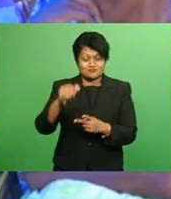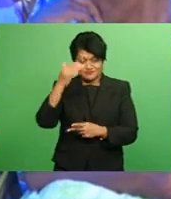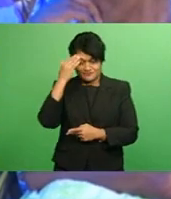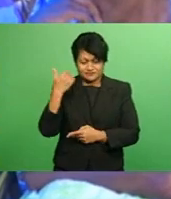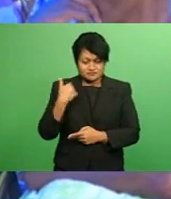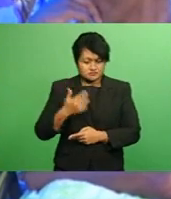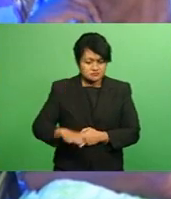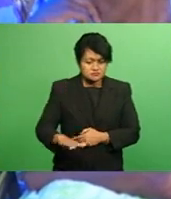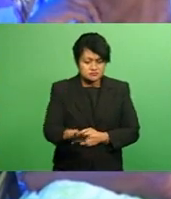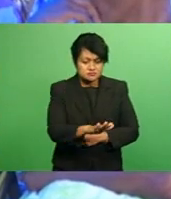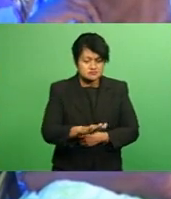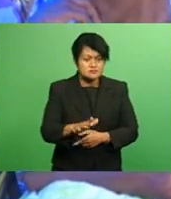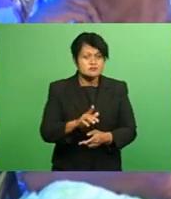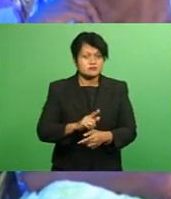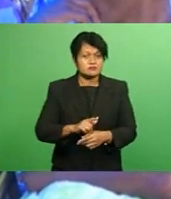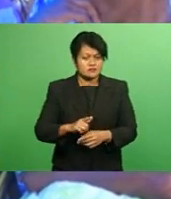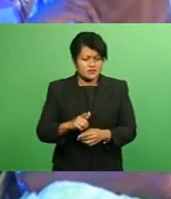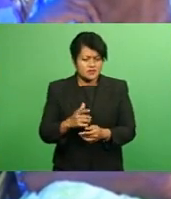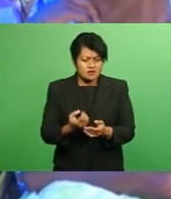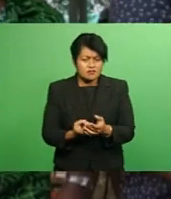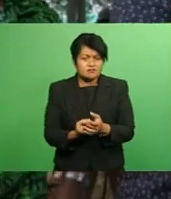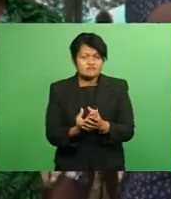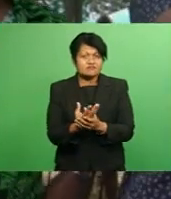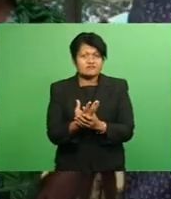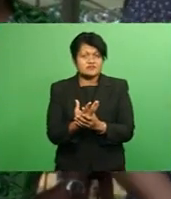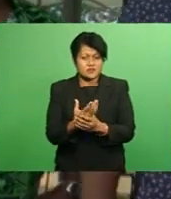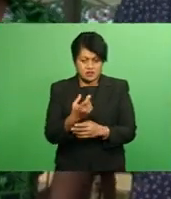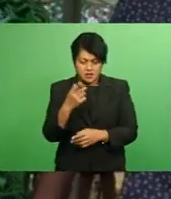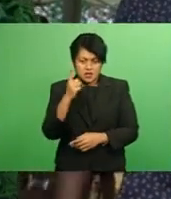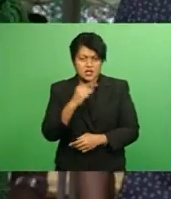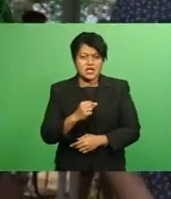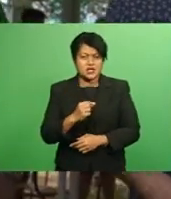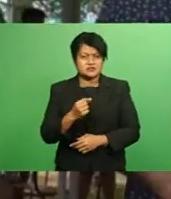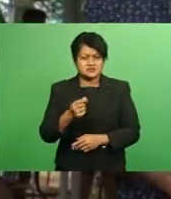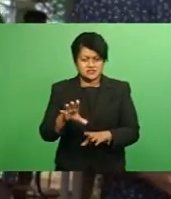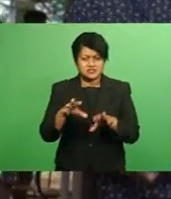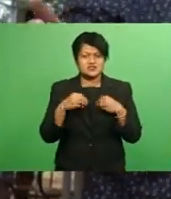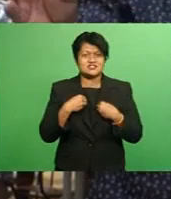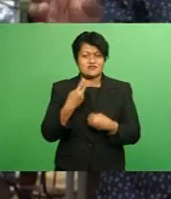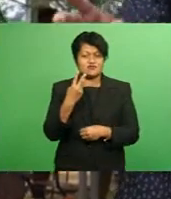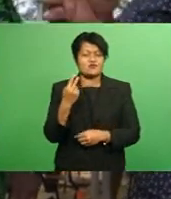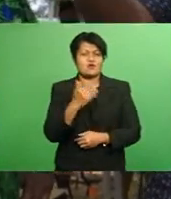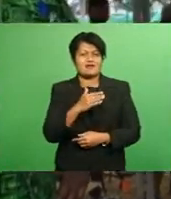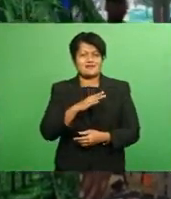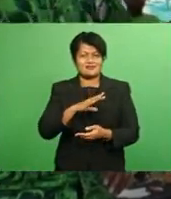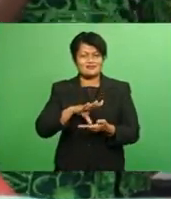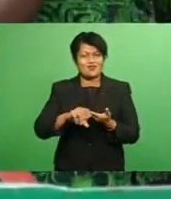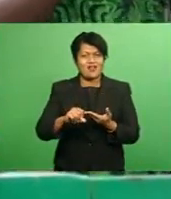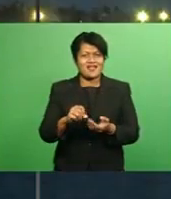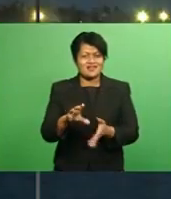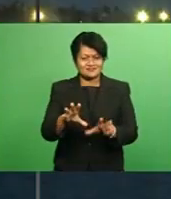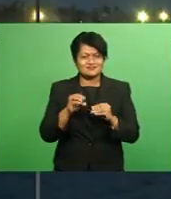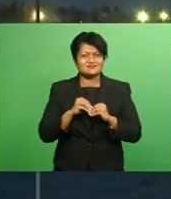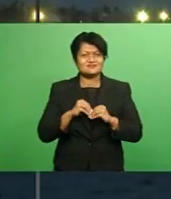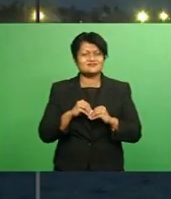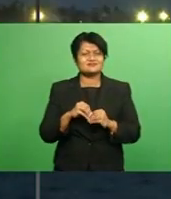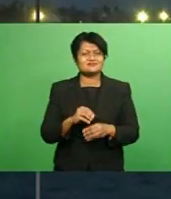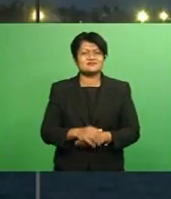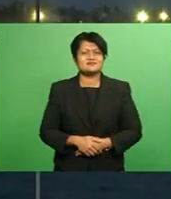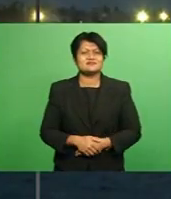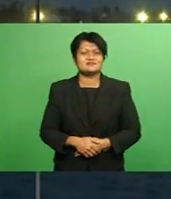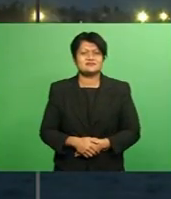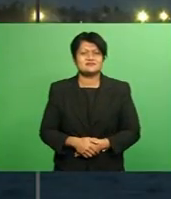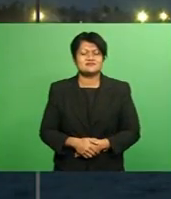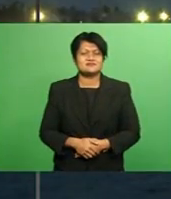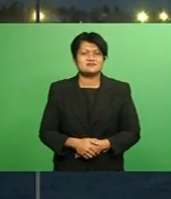acre or more of rice, farmers will receive a $200 grant. Felipe Naikaso, FBC News. And